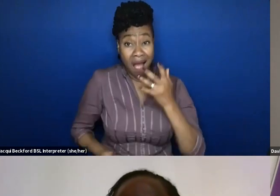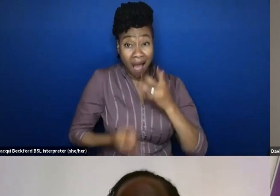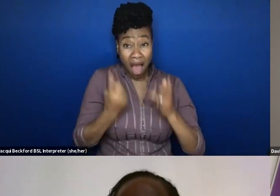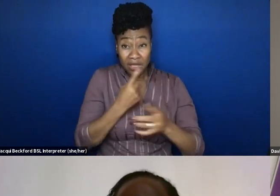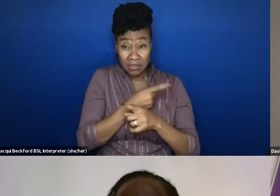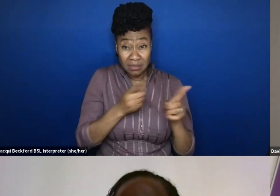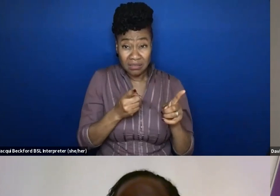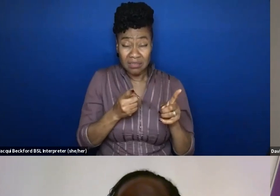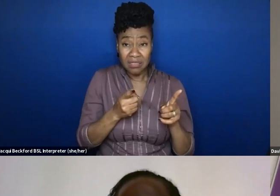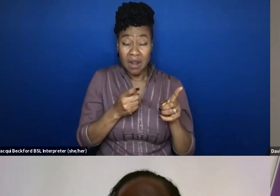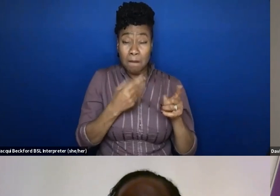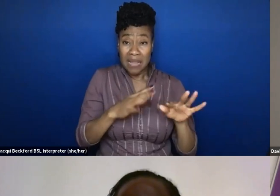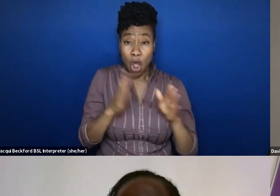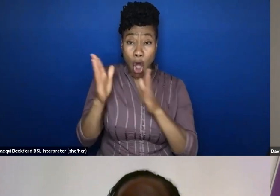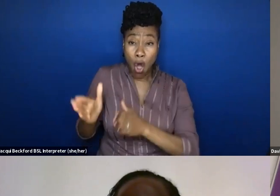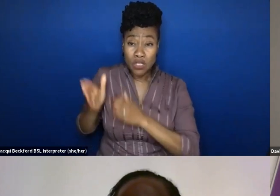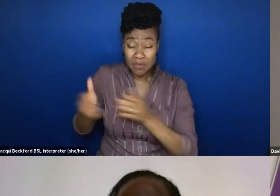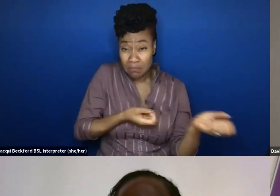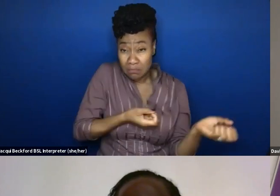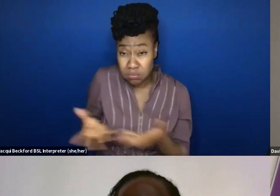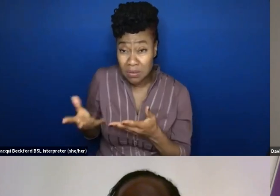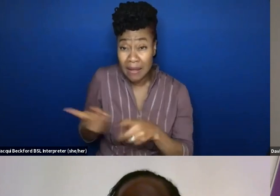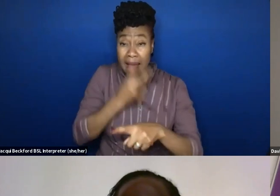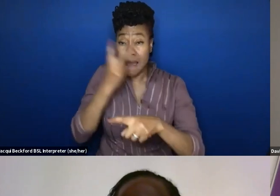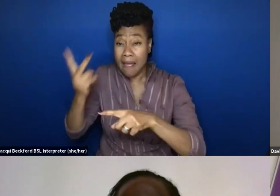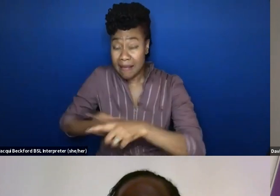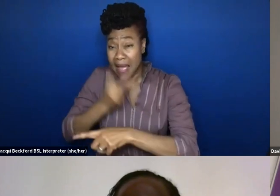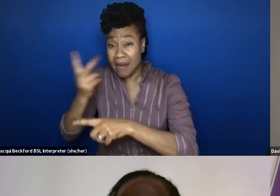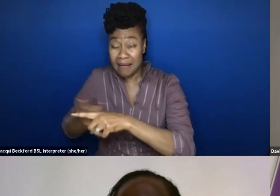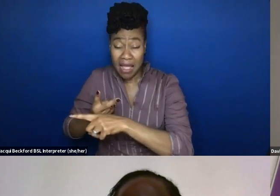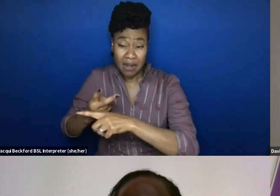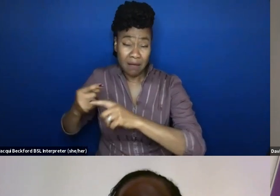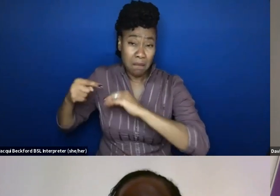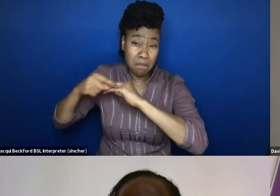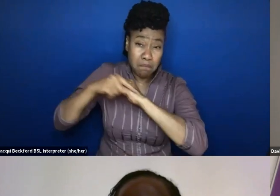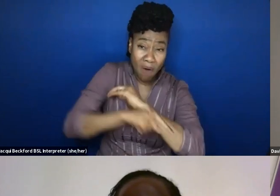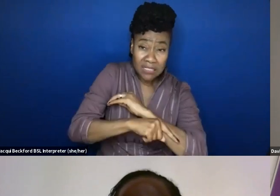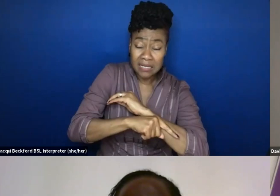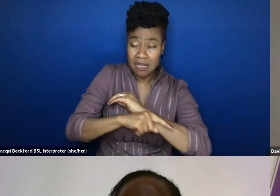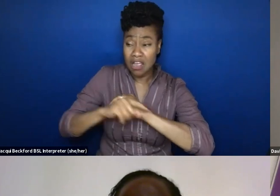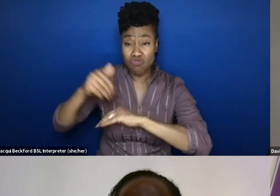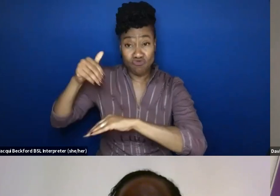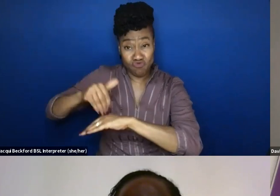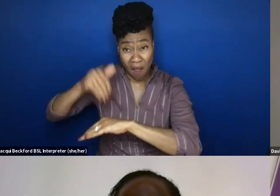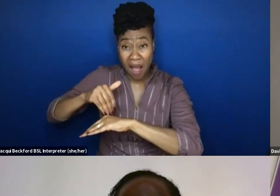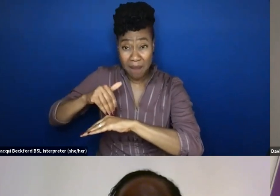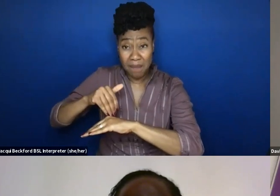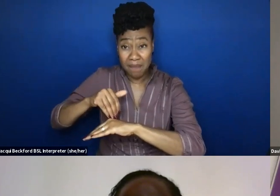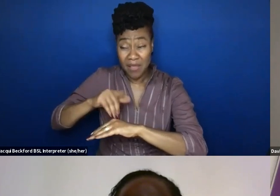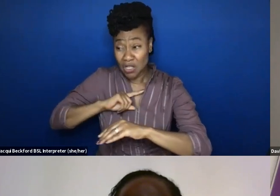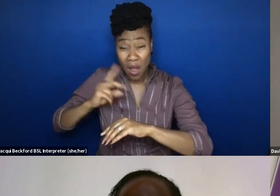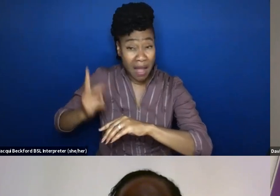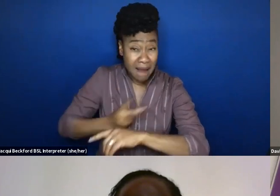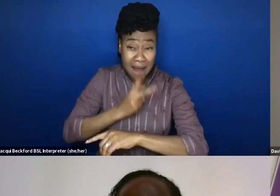cycle of hospitalization, poverty, and sometimes crime. This can be an